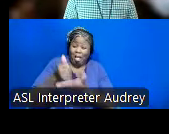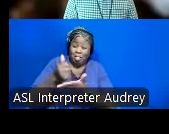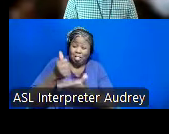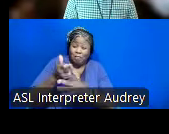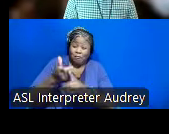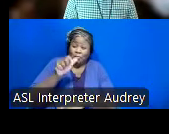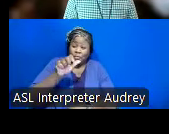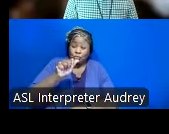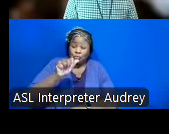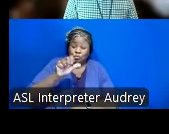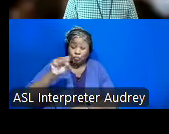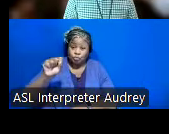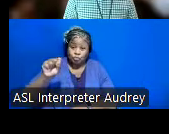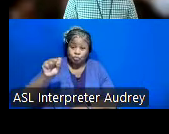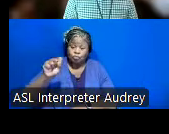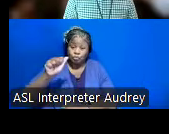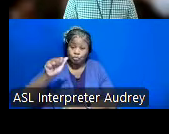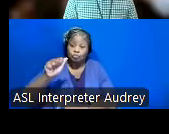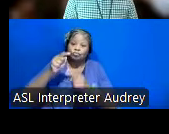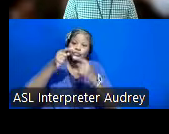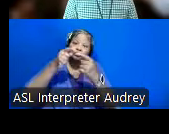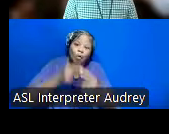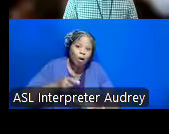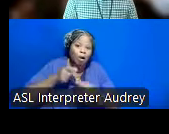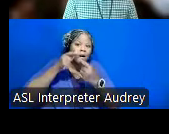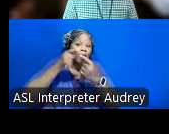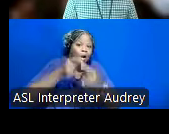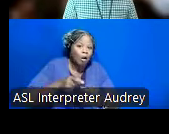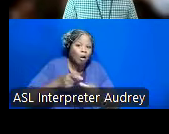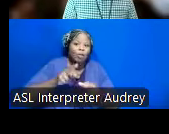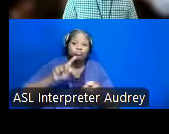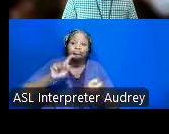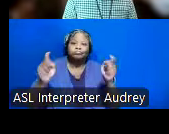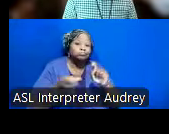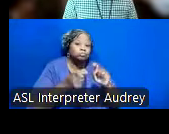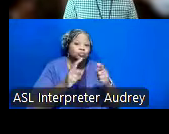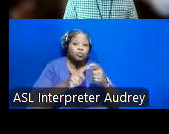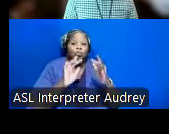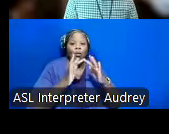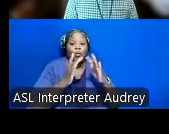the ones who were most struggling by the changes, such as this push to online services.